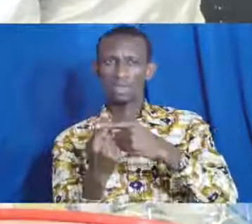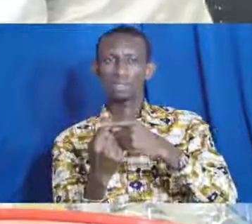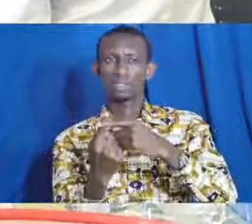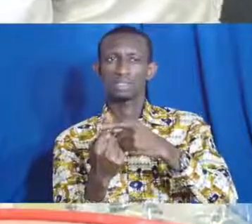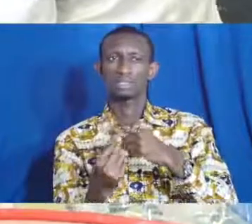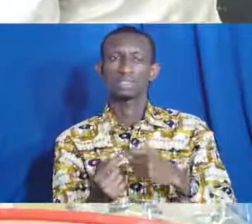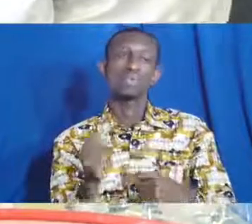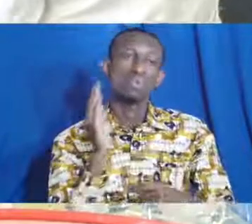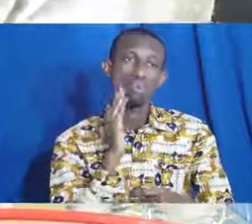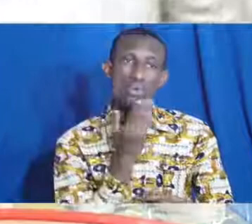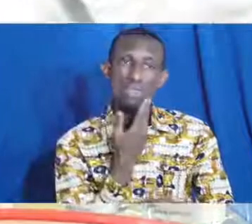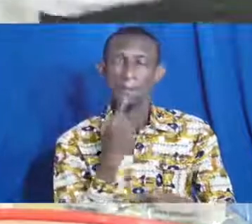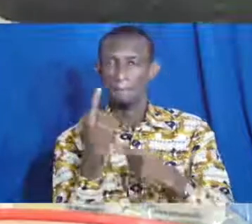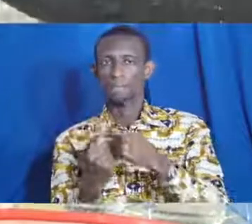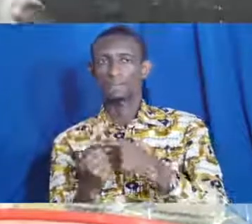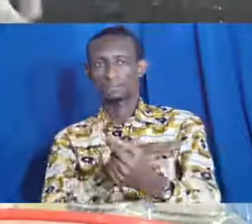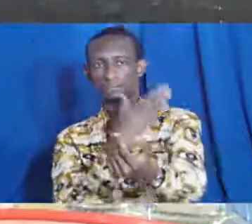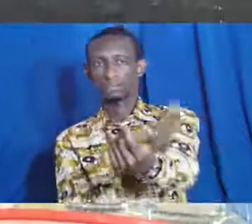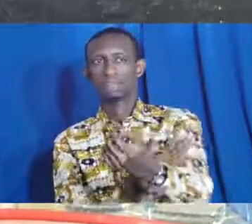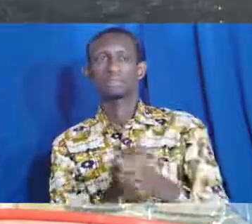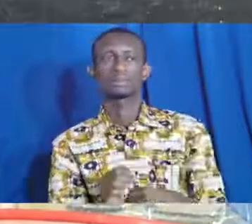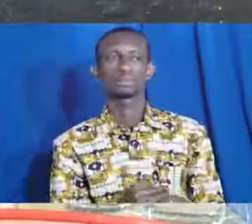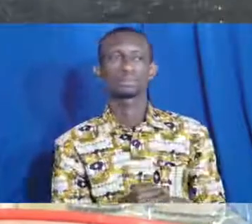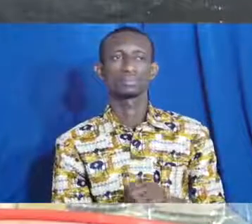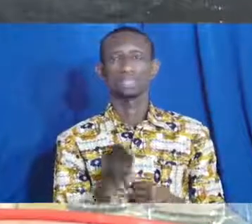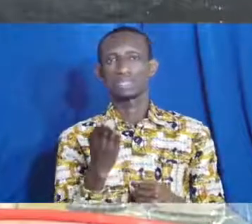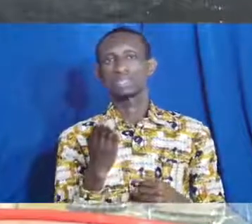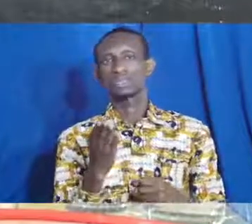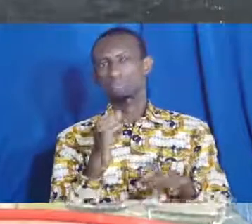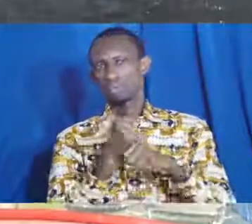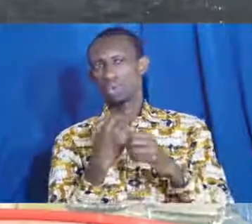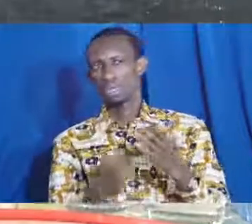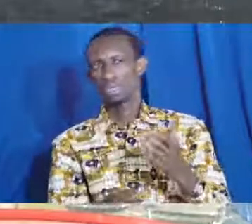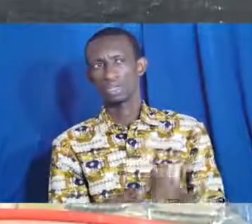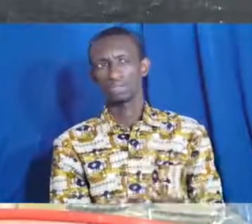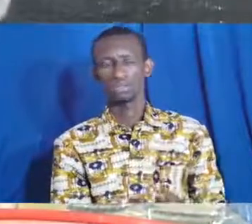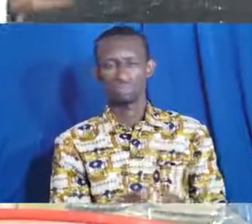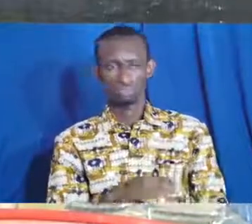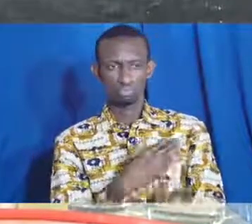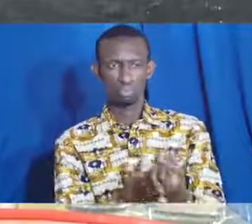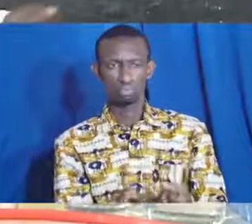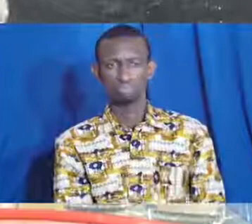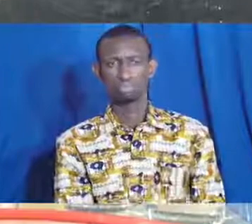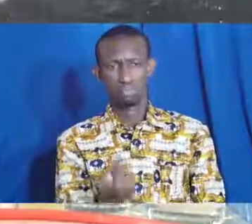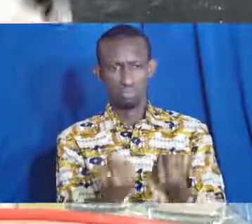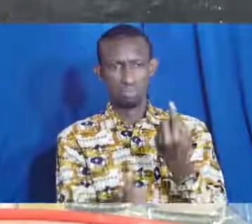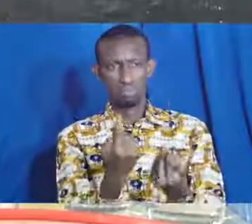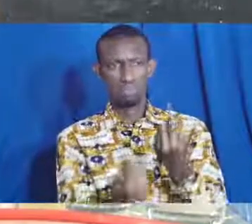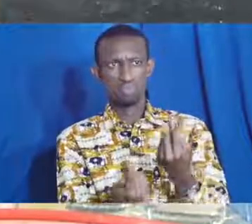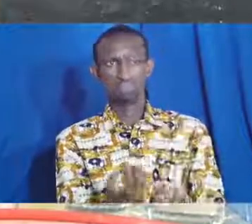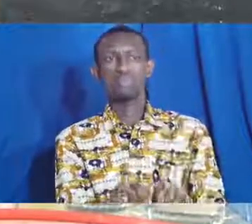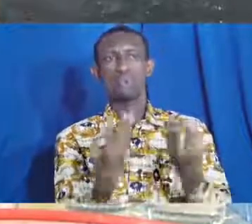energy that is produced in form of heat for cooking food, boiling water, and